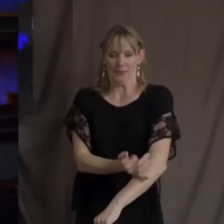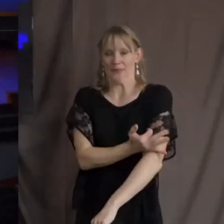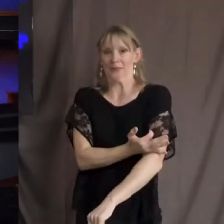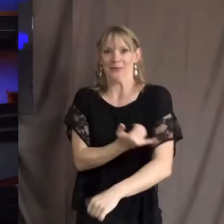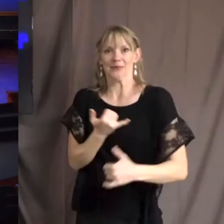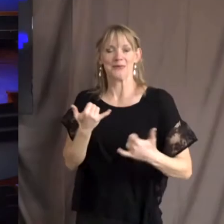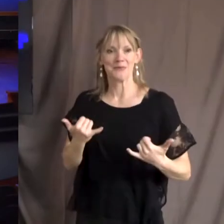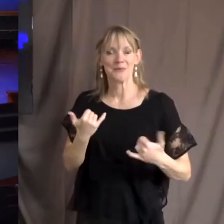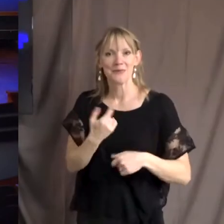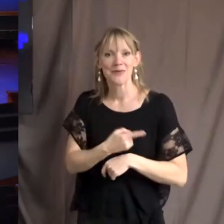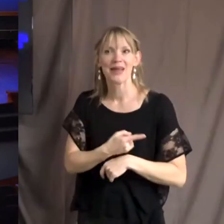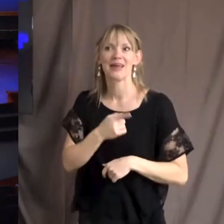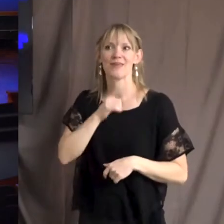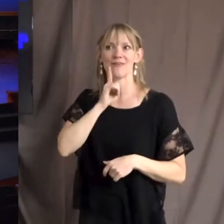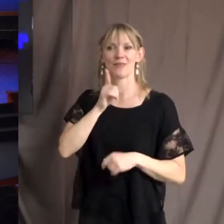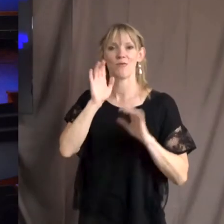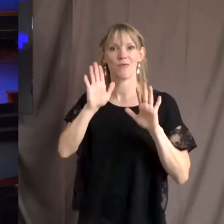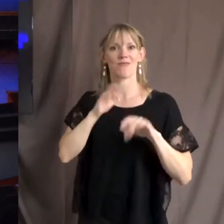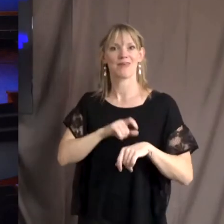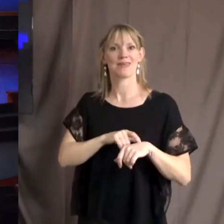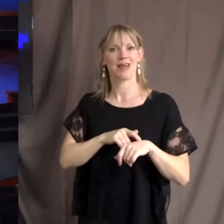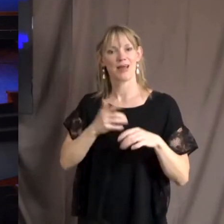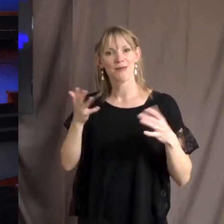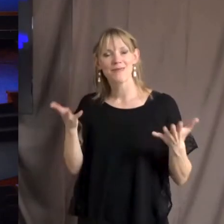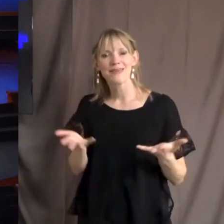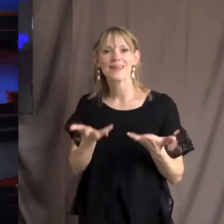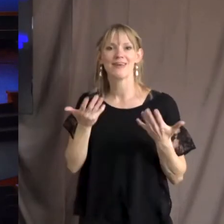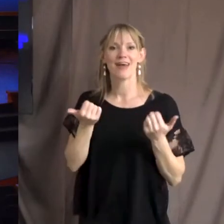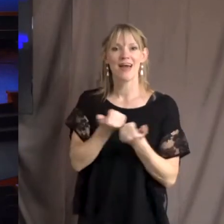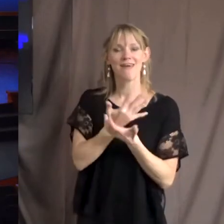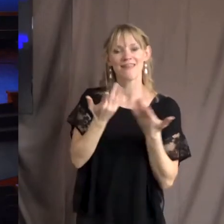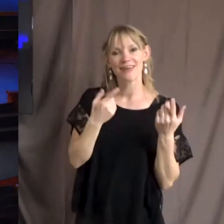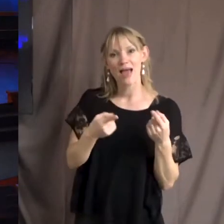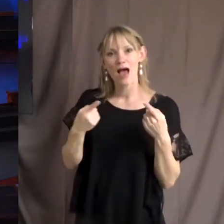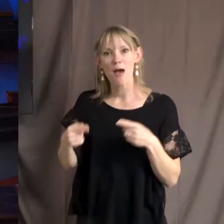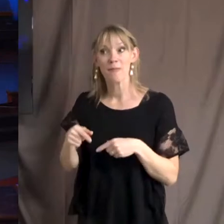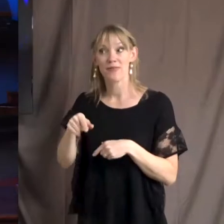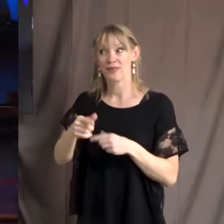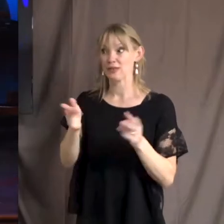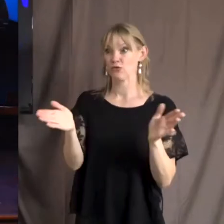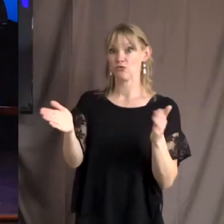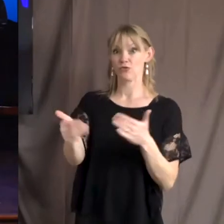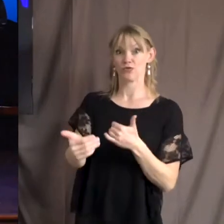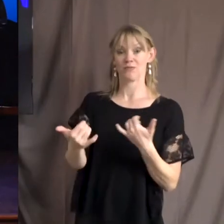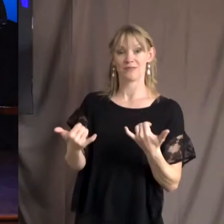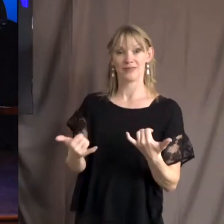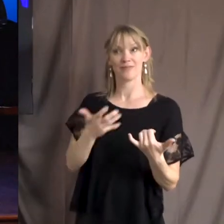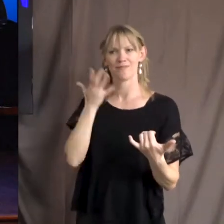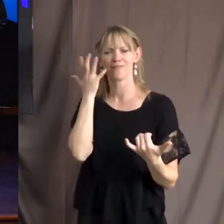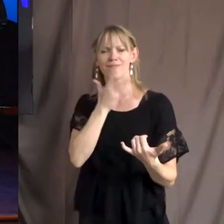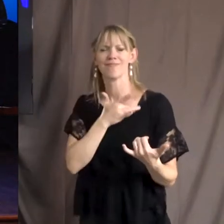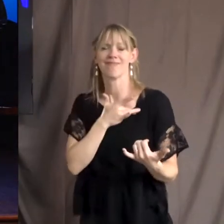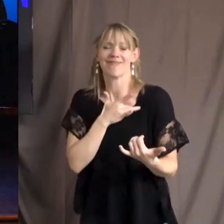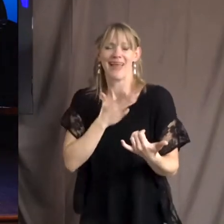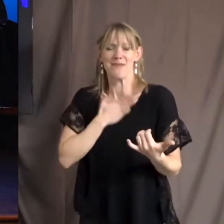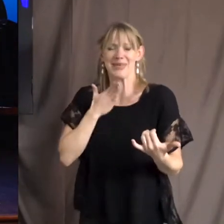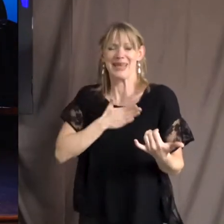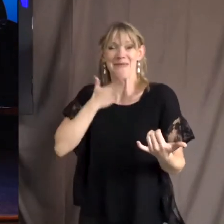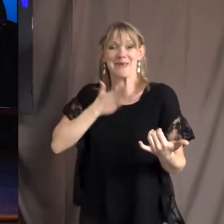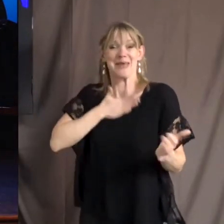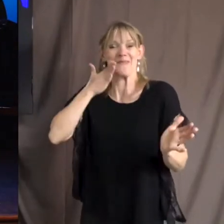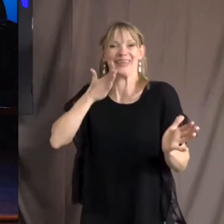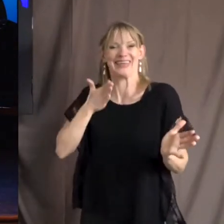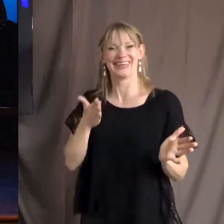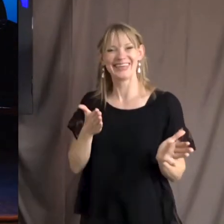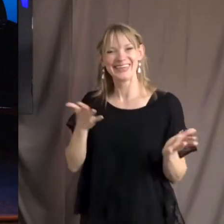really wonderful time just being here with everything that's going on in this room right now. Just so happy